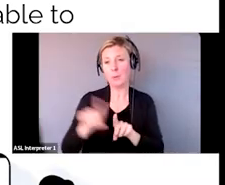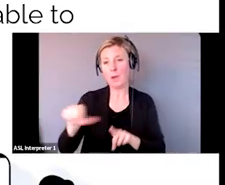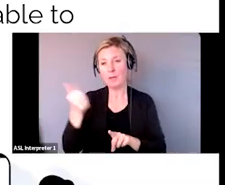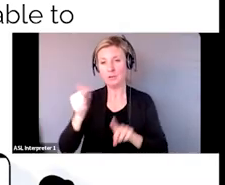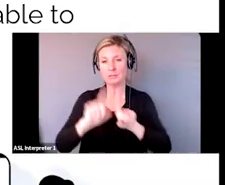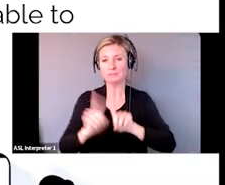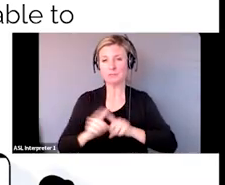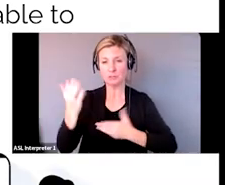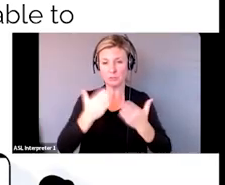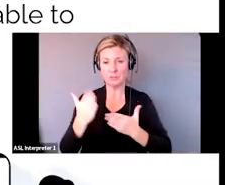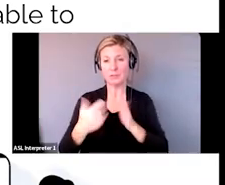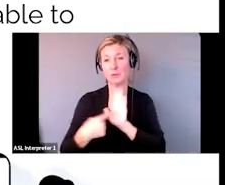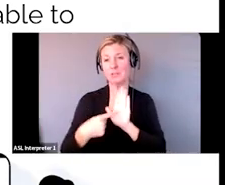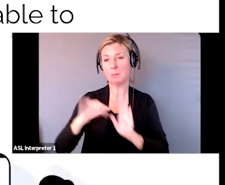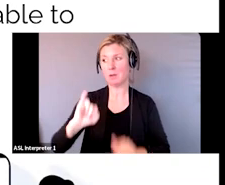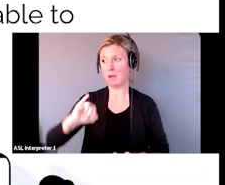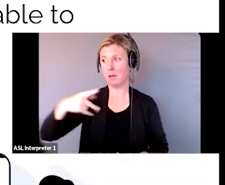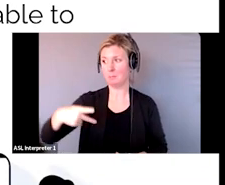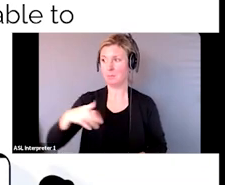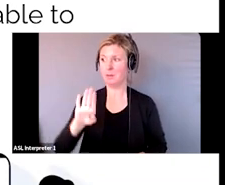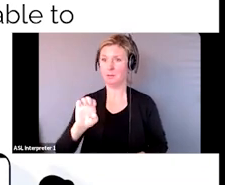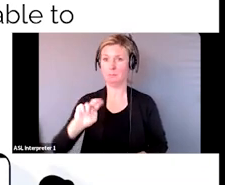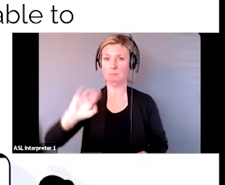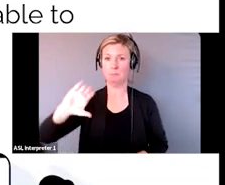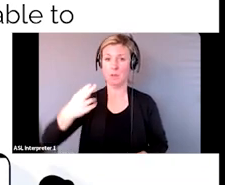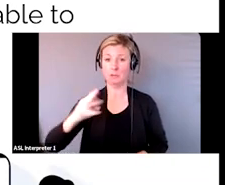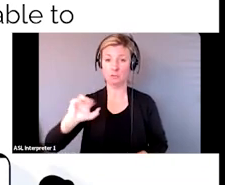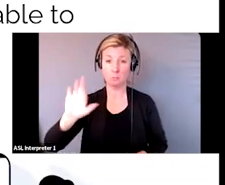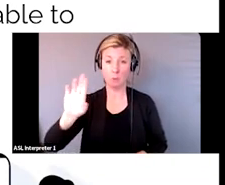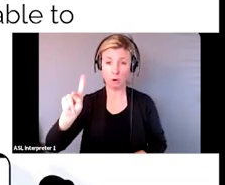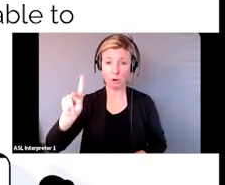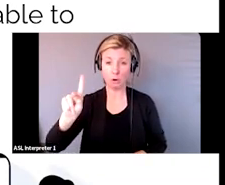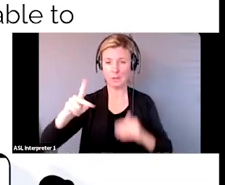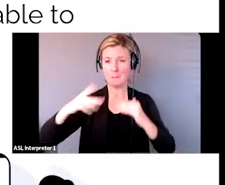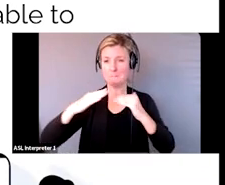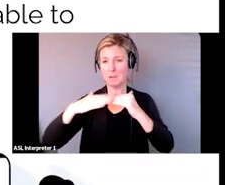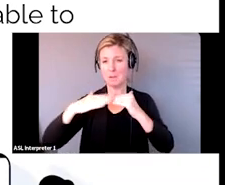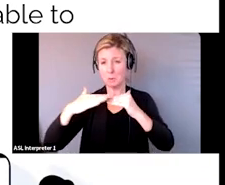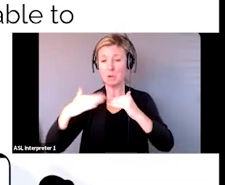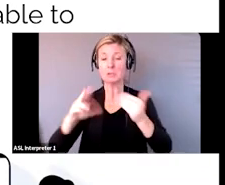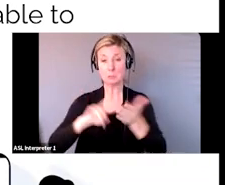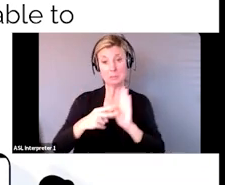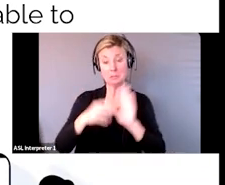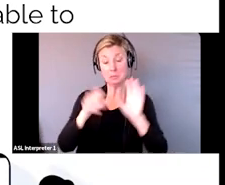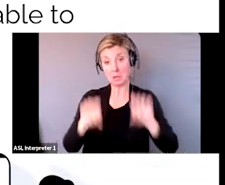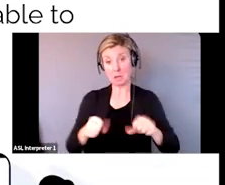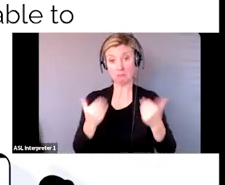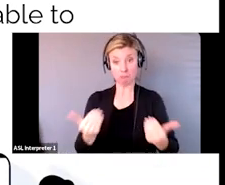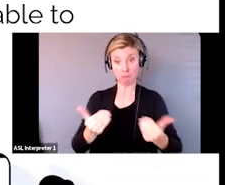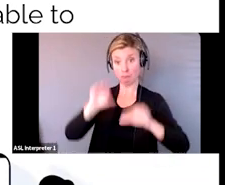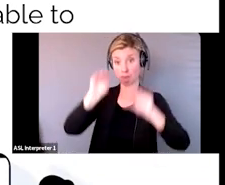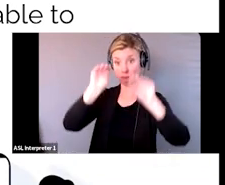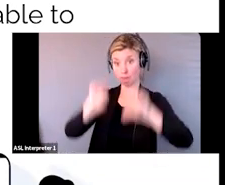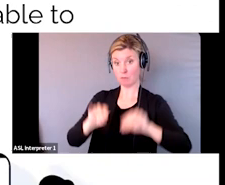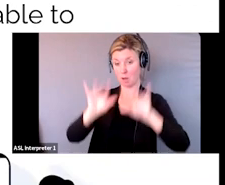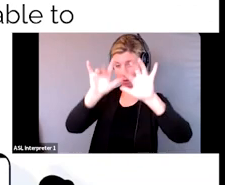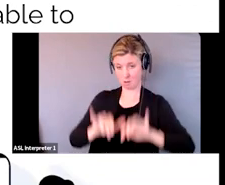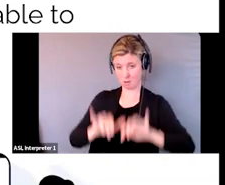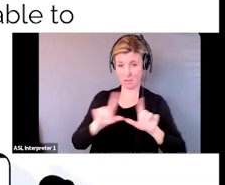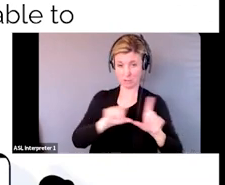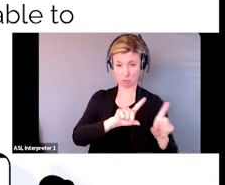IP benchmarking, which requires you to fill out a survey, and then you will obtain a report